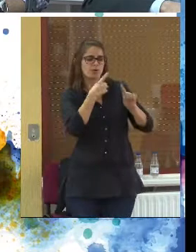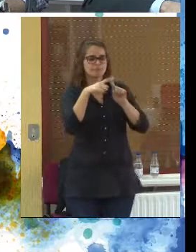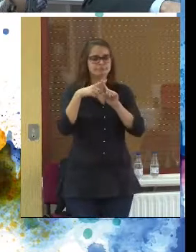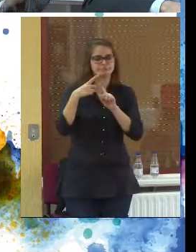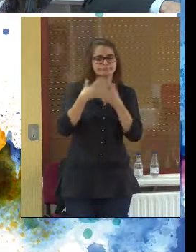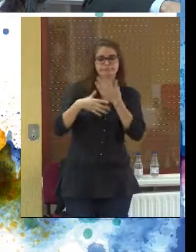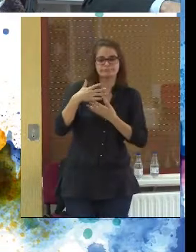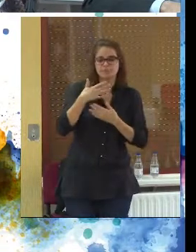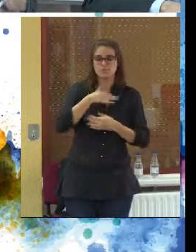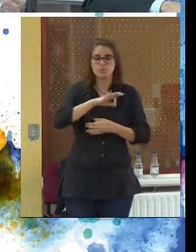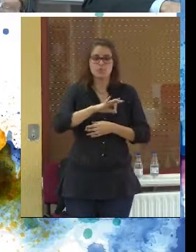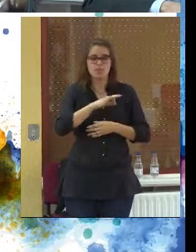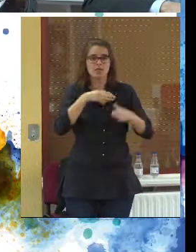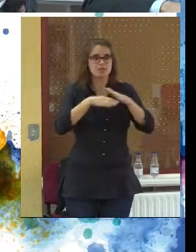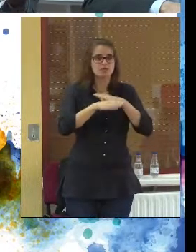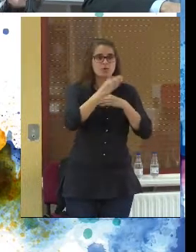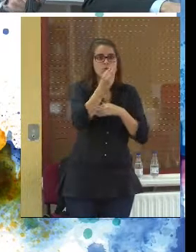another way. We could have